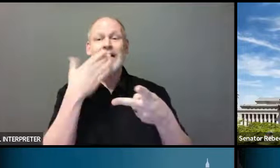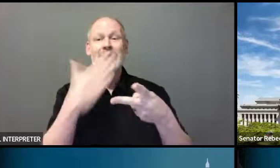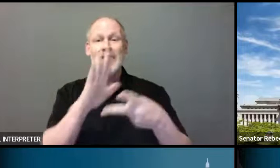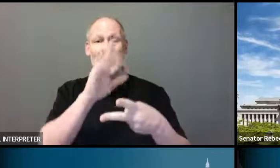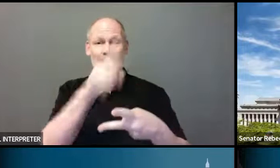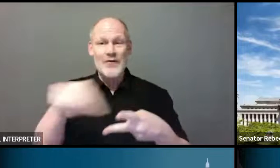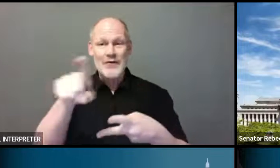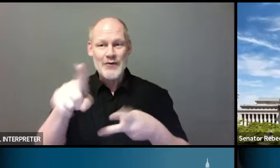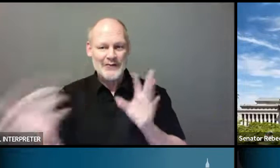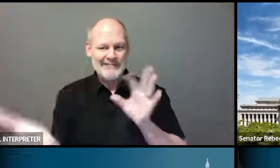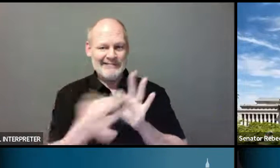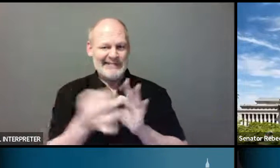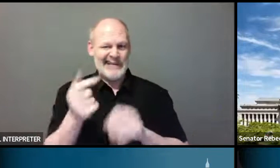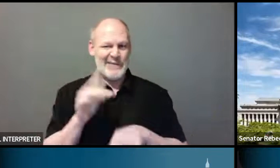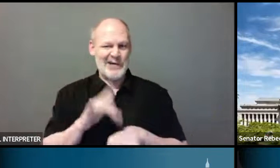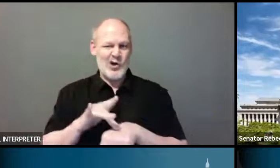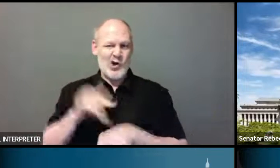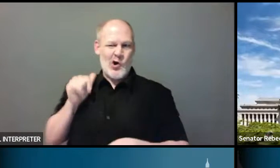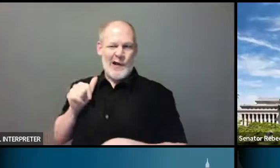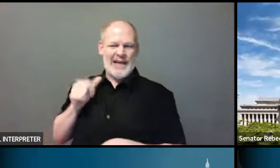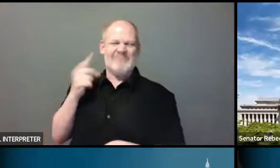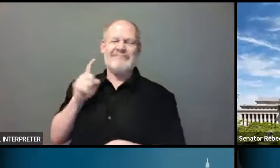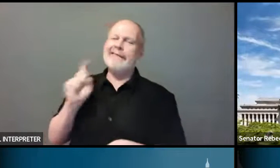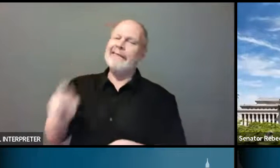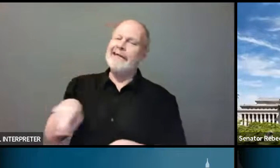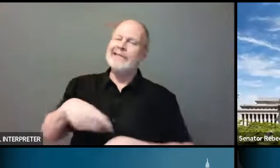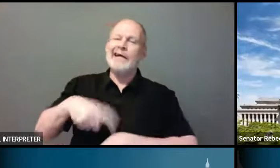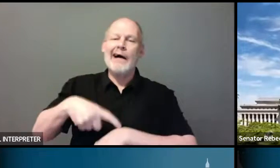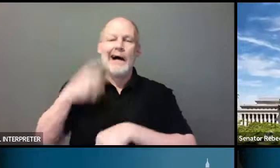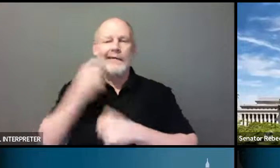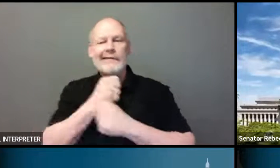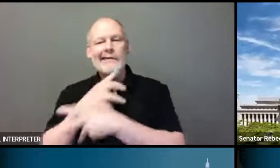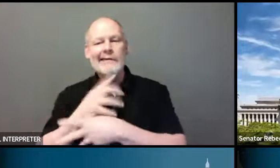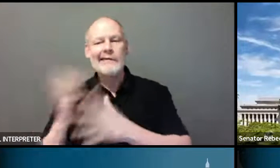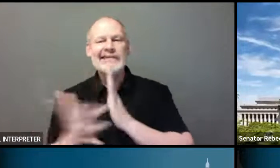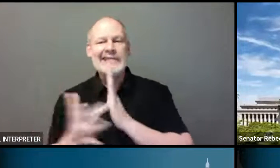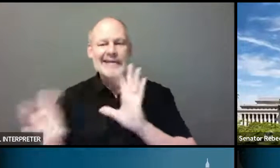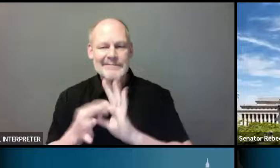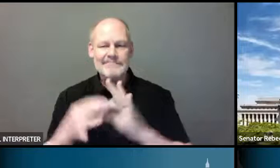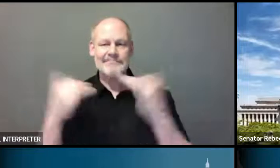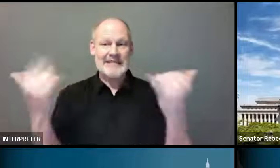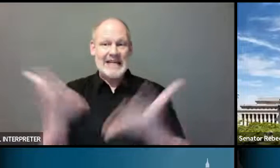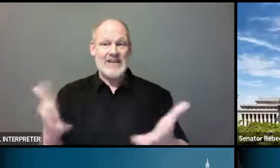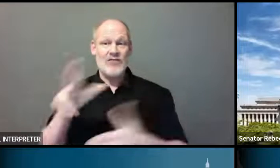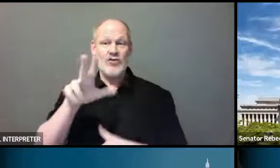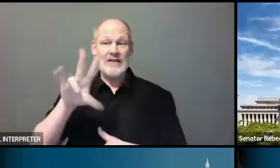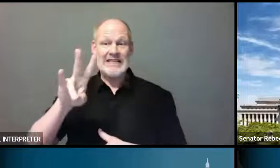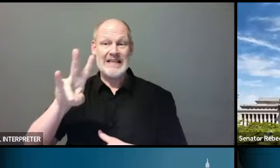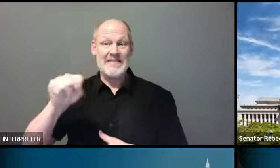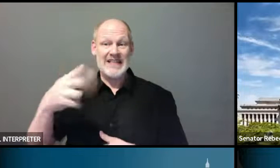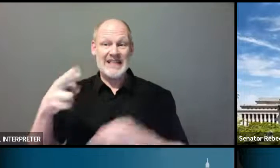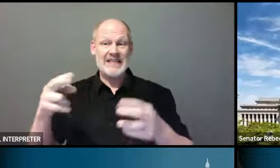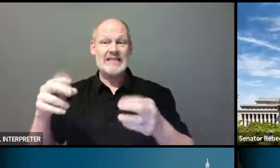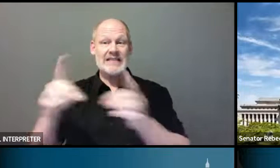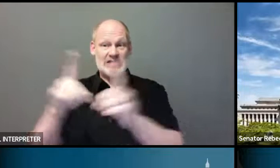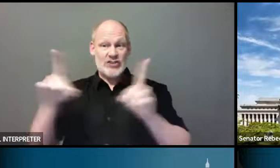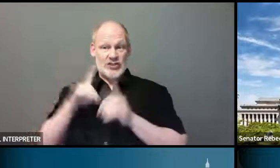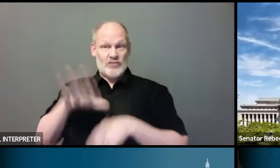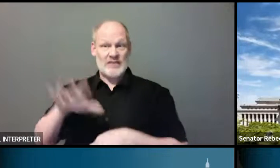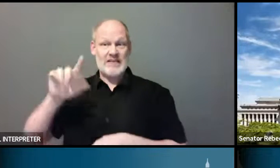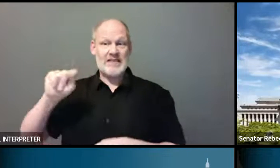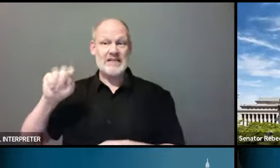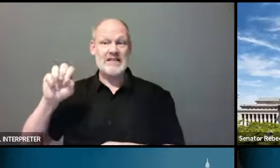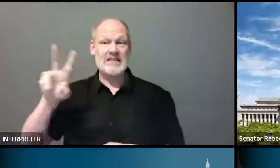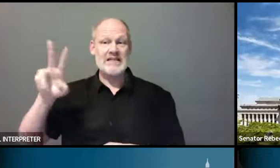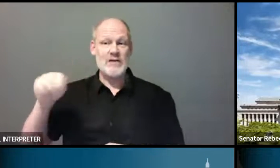little early as we got all of our tech ready. This is the 37th District Town Hall, and we are so excited to have you join us tonight